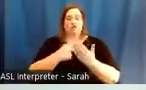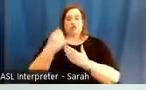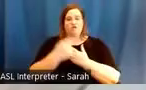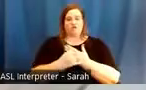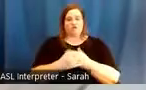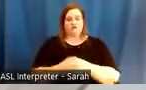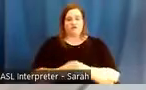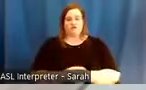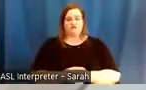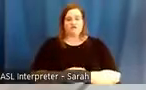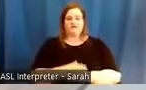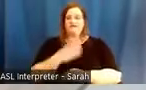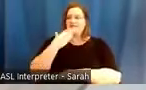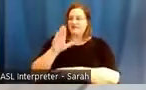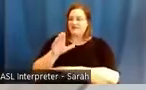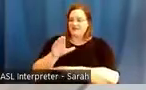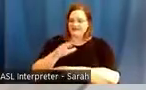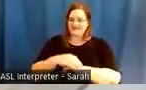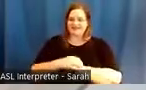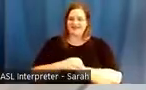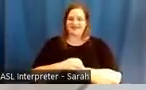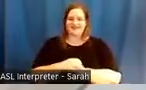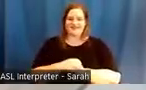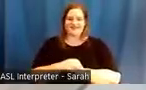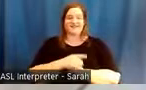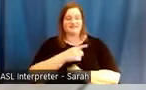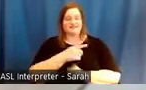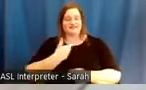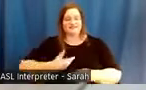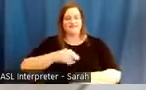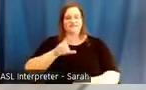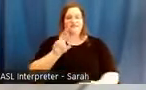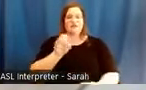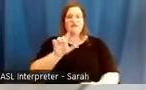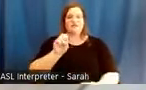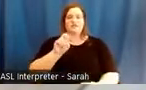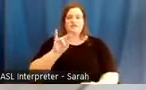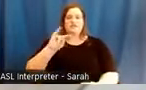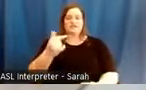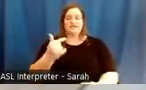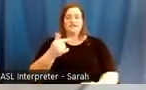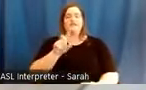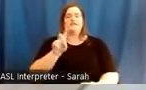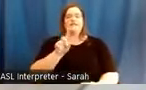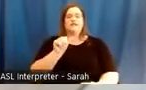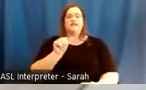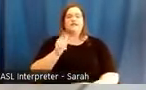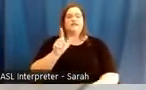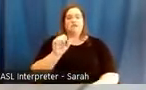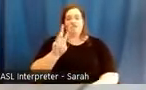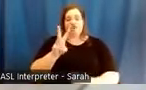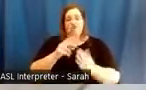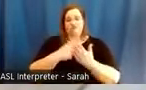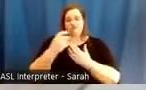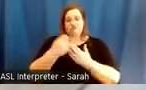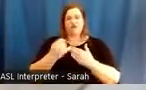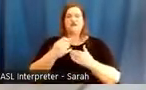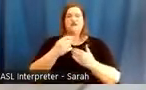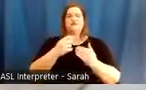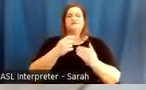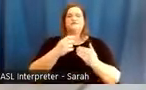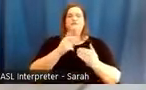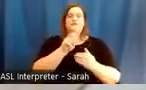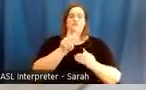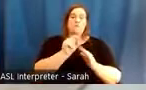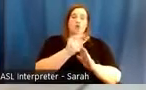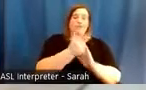Good evening, everyone. As Adam said, my name is Rachel Selig, and I am Director of the Disability Law Project at Vermont Legal Aid. I'm also a person